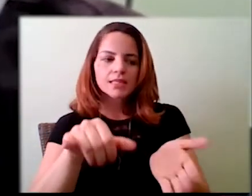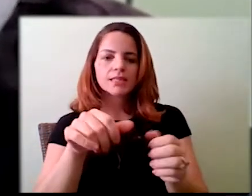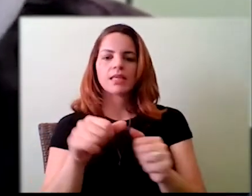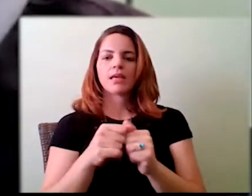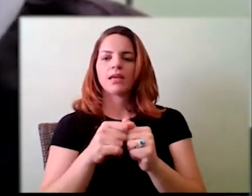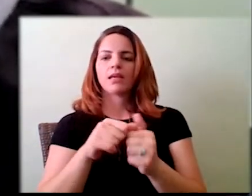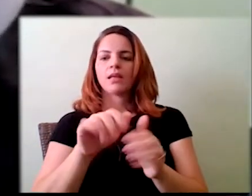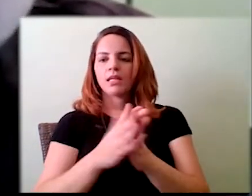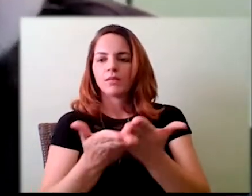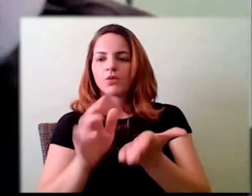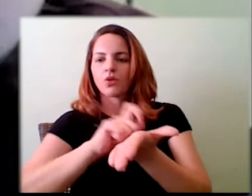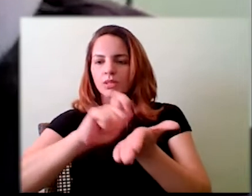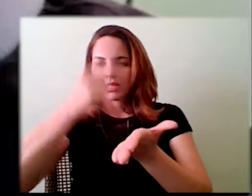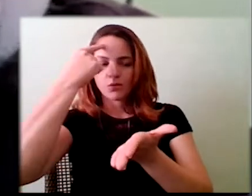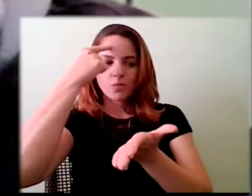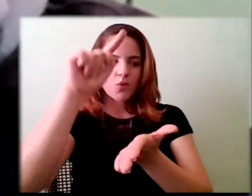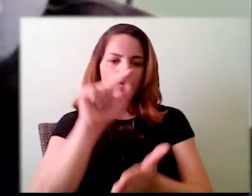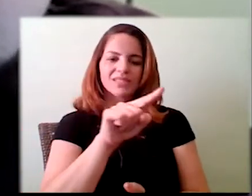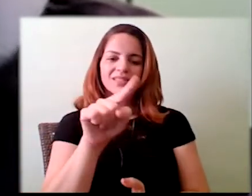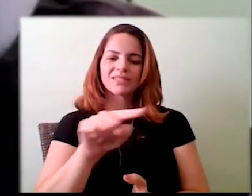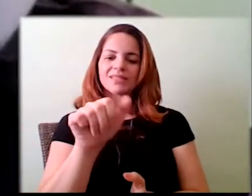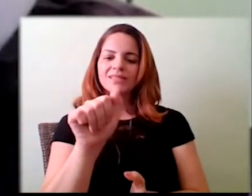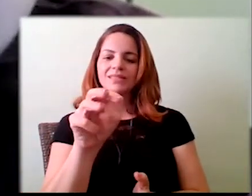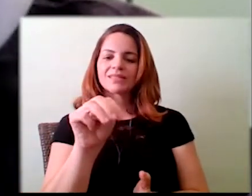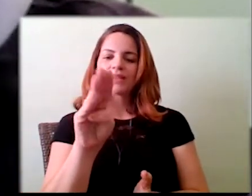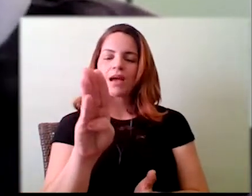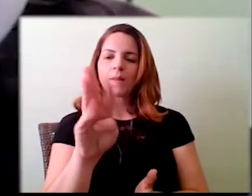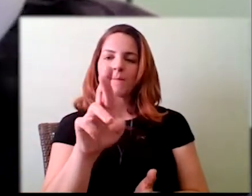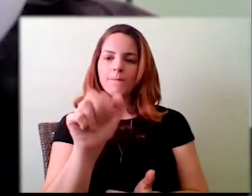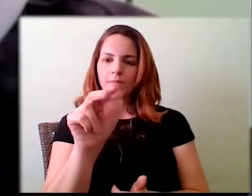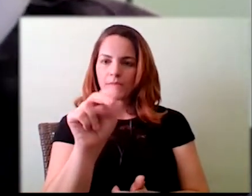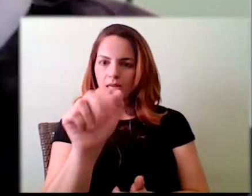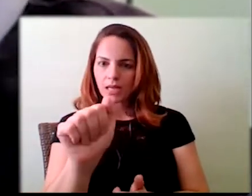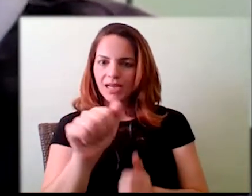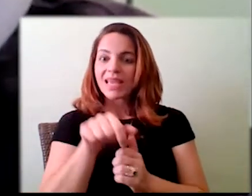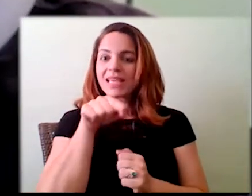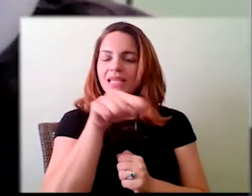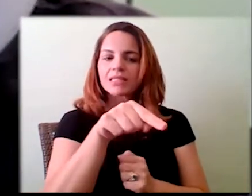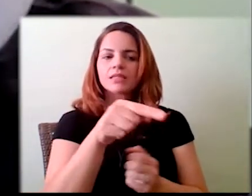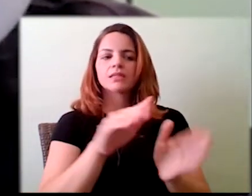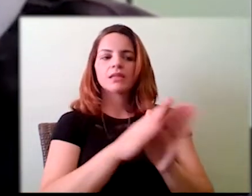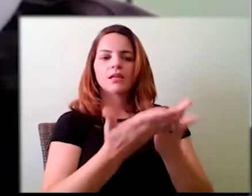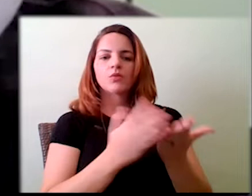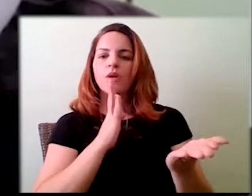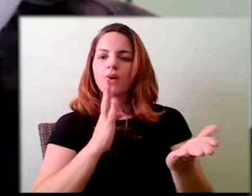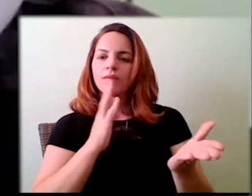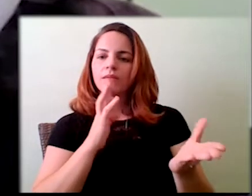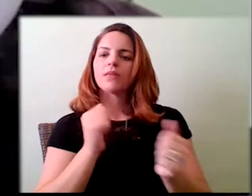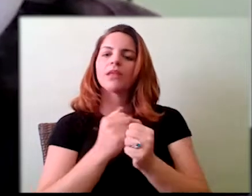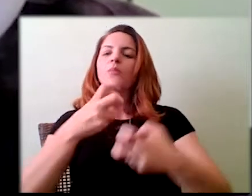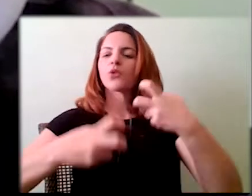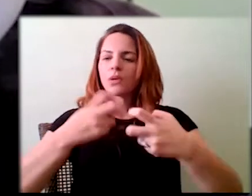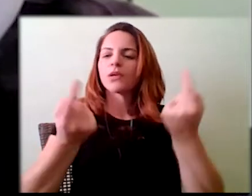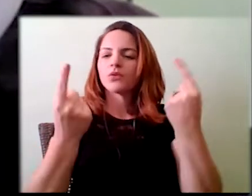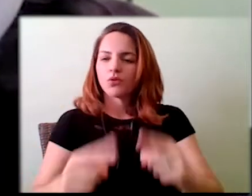With the largest municipal debt in US history and a major hurricane that destroyed much of the archipelago's infrastructure, Puerto Rico